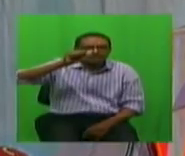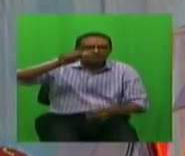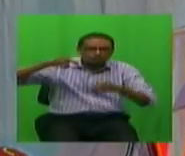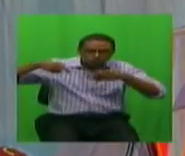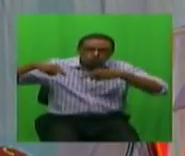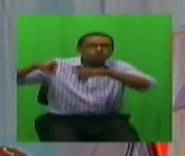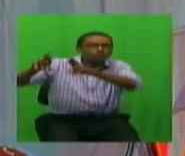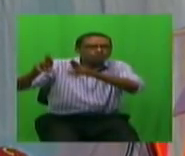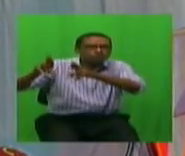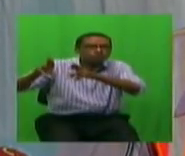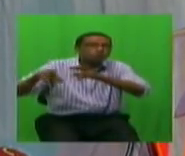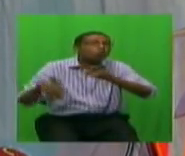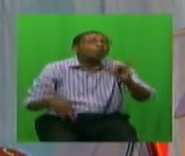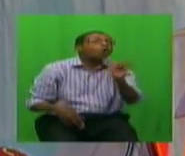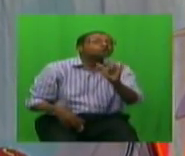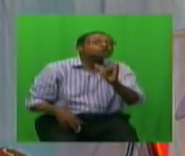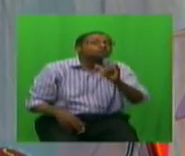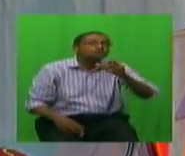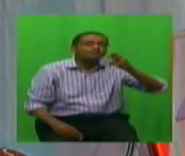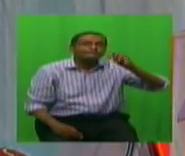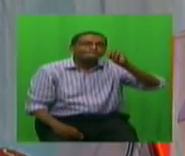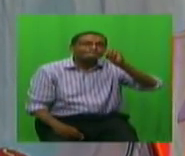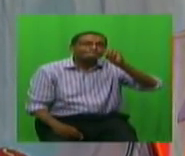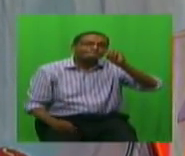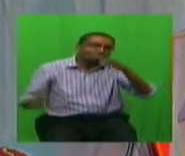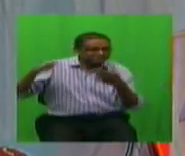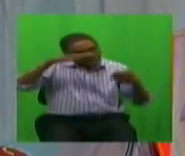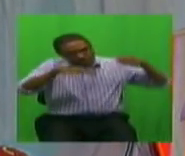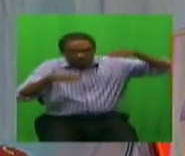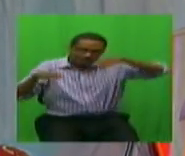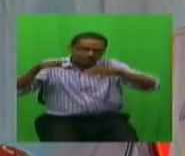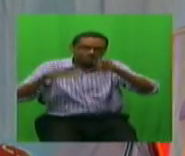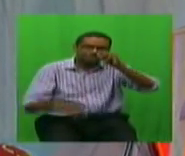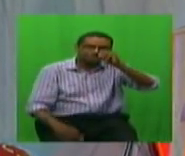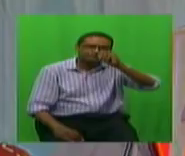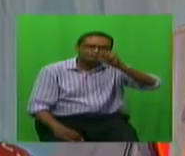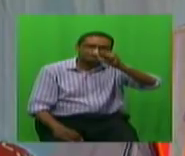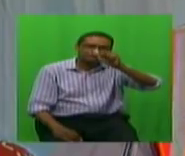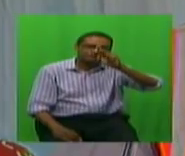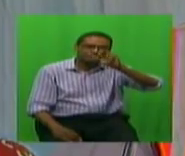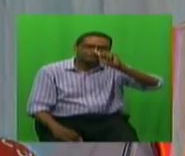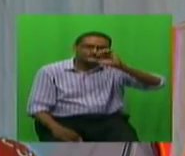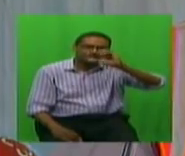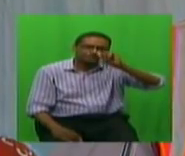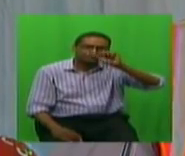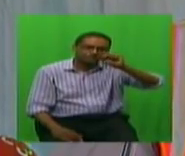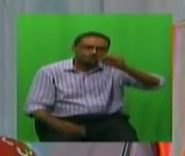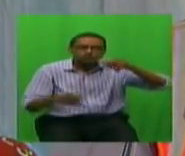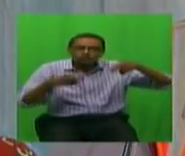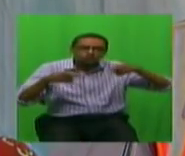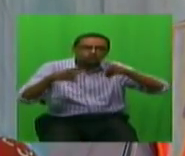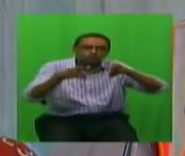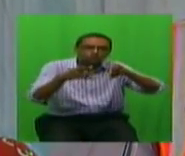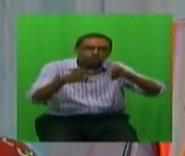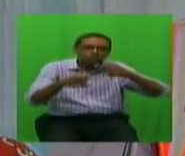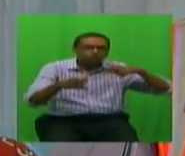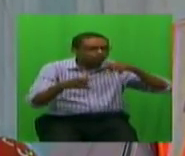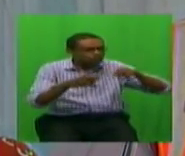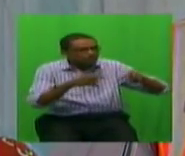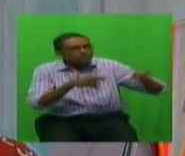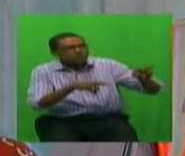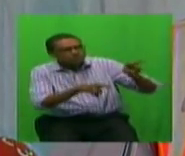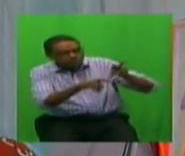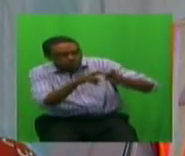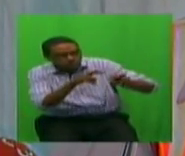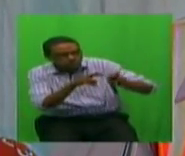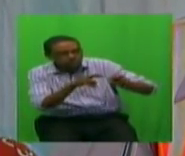Maracas Road. So what we'll be doing over the next couple of days is identifying potential areas, re-inspecting some of